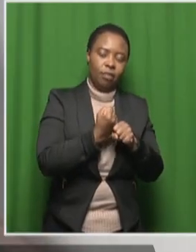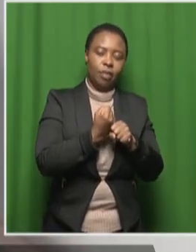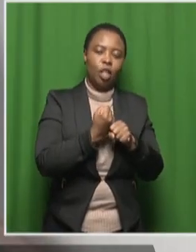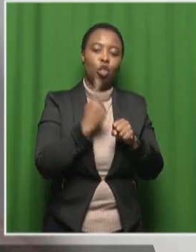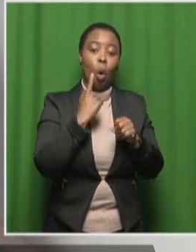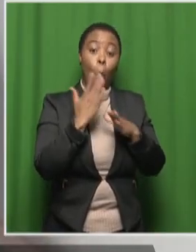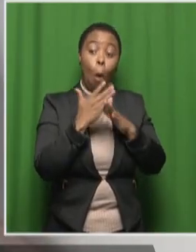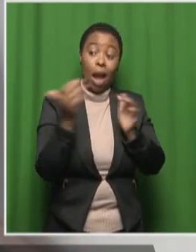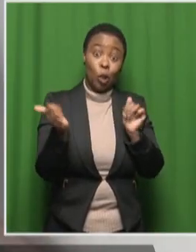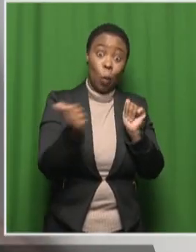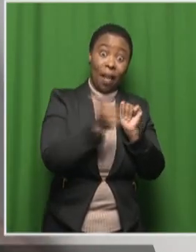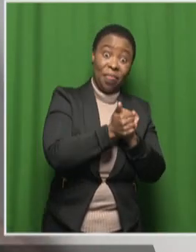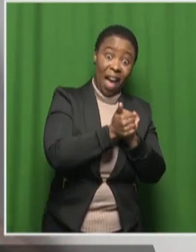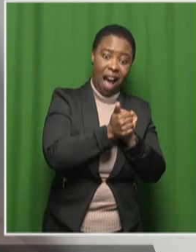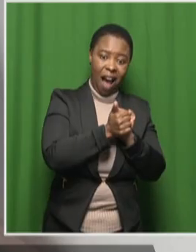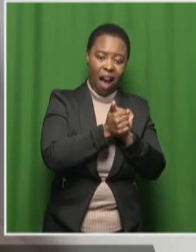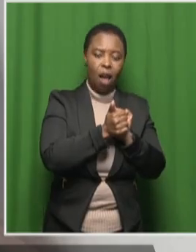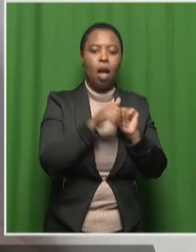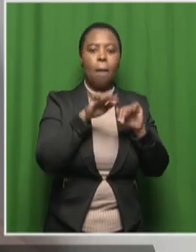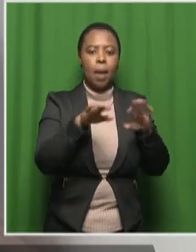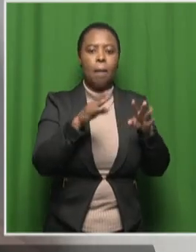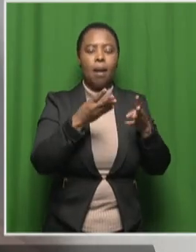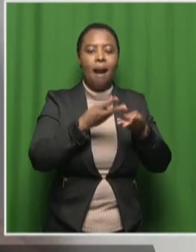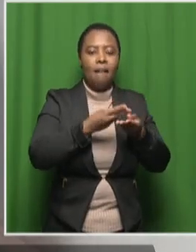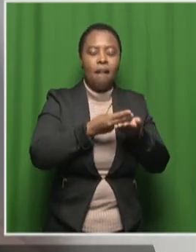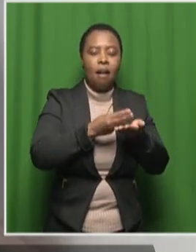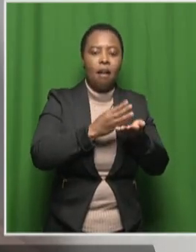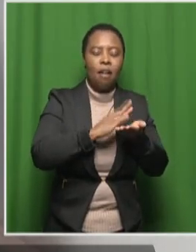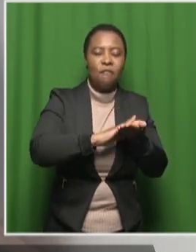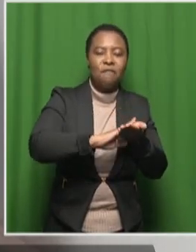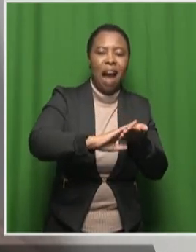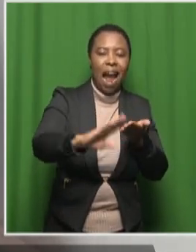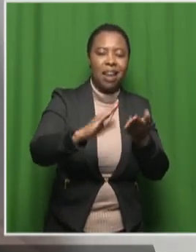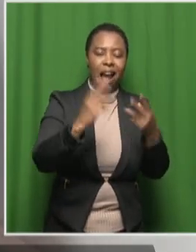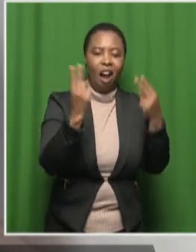a lot of people to the space of fine art, or like art that